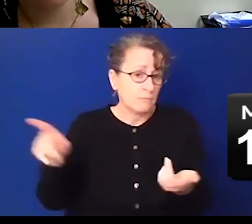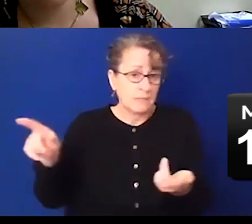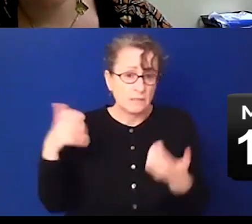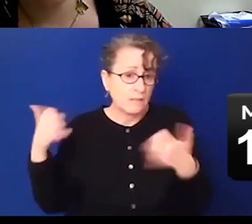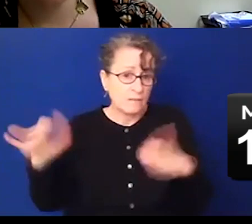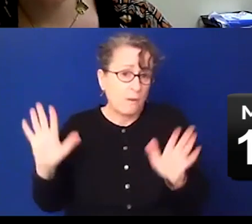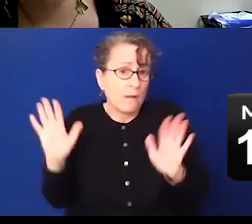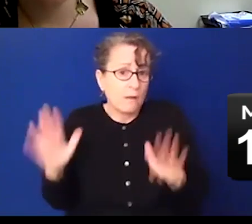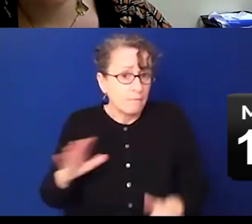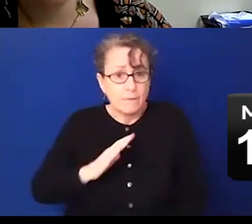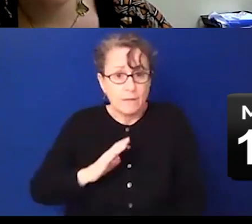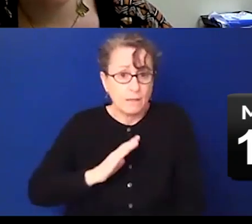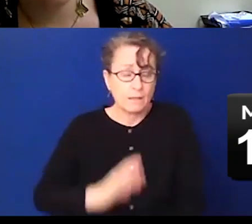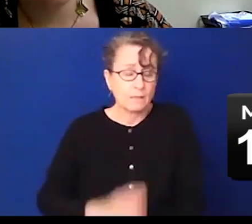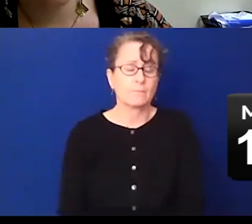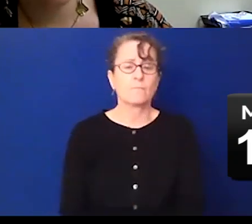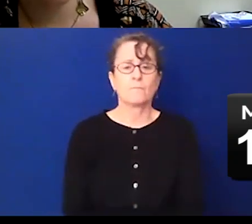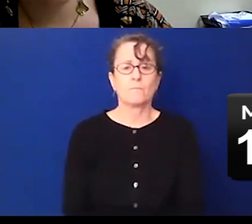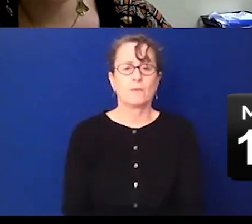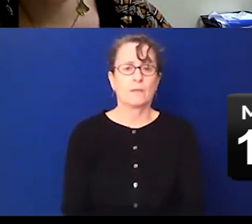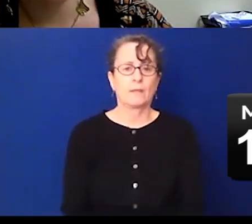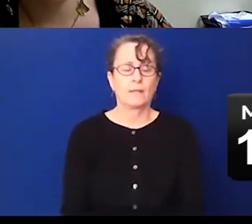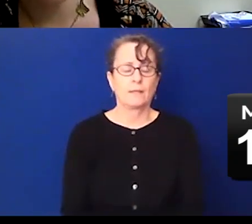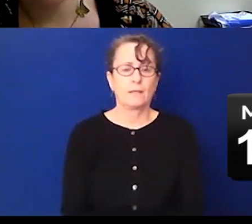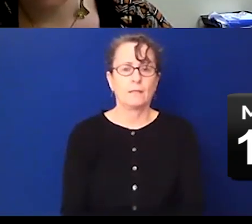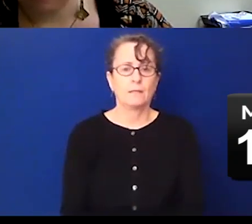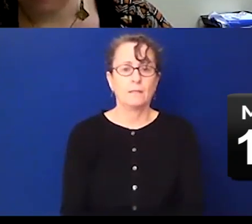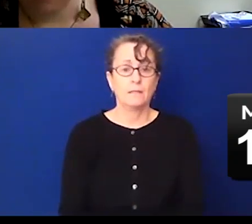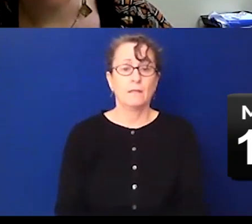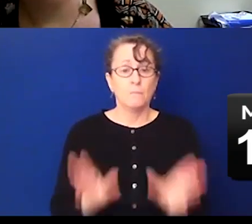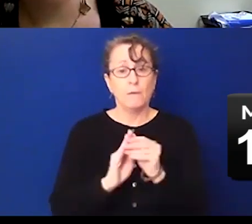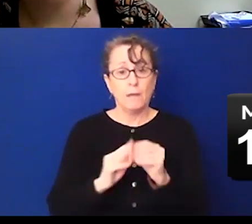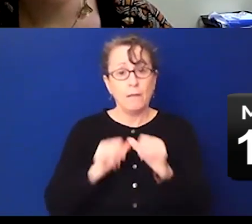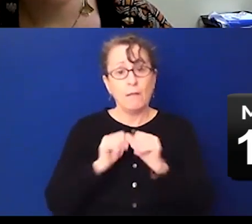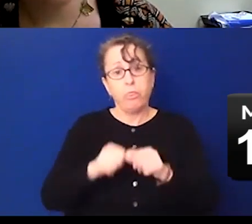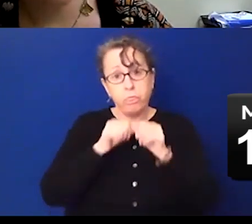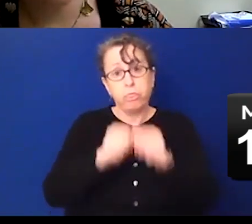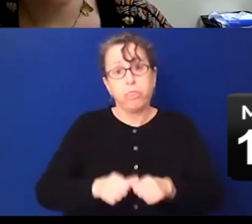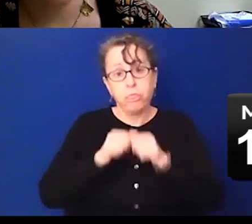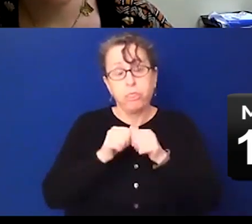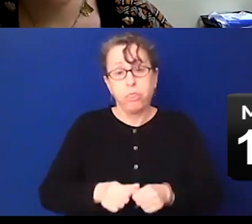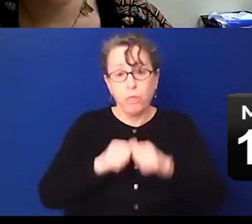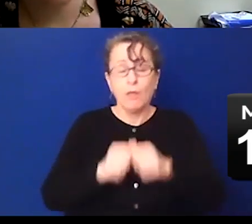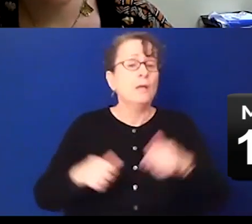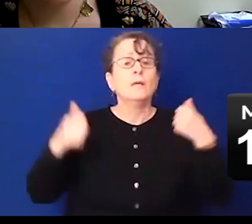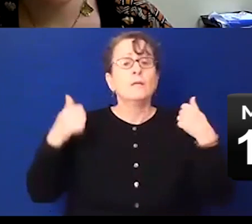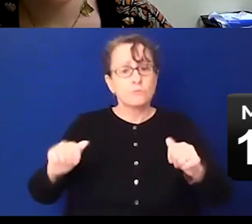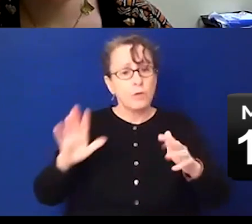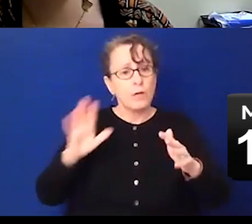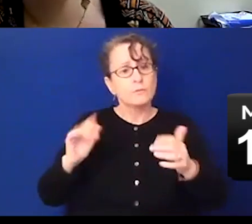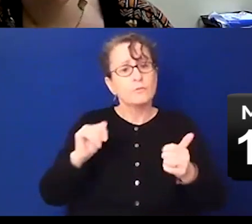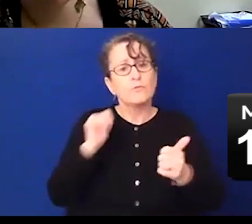about. One of the ways that we keep meetings going long is by trying to find a 5-0 vote on something that's a 4-1 vote. It's